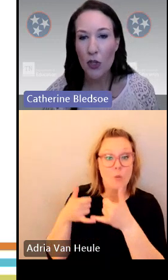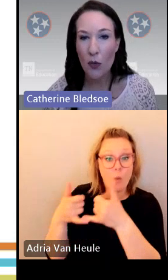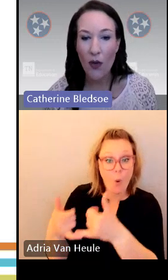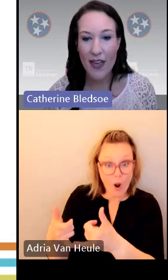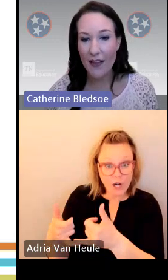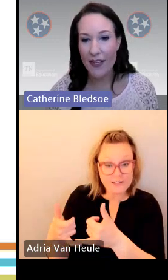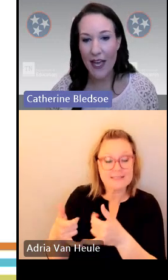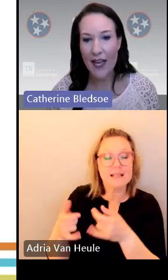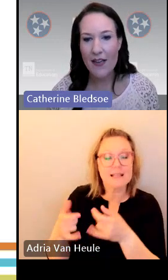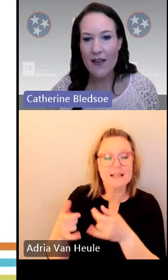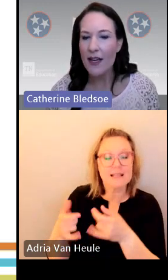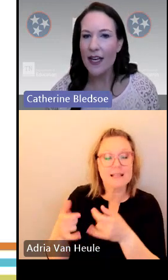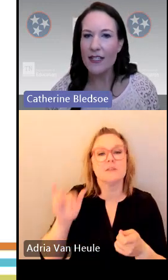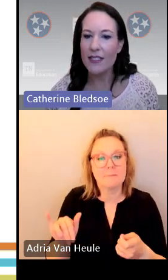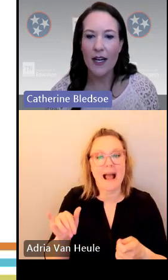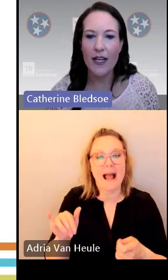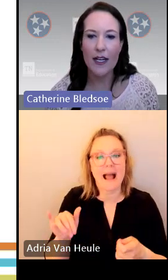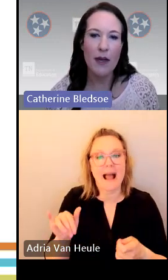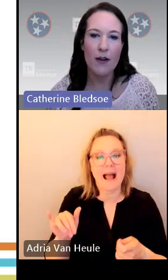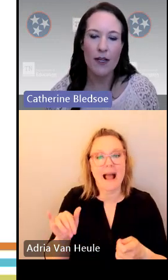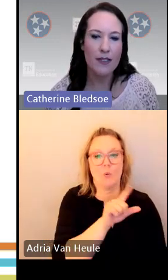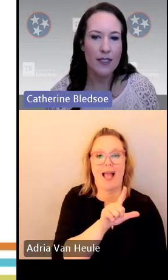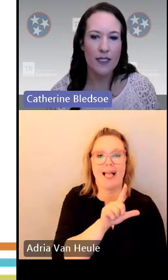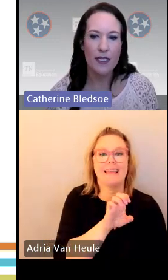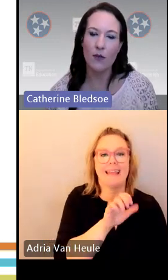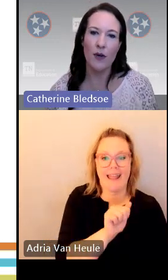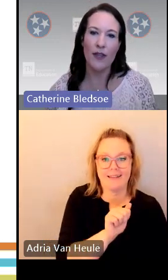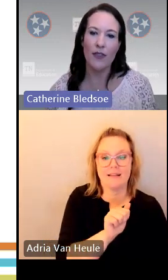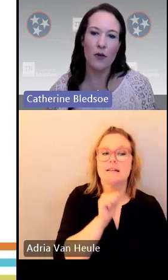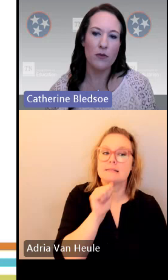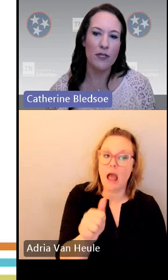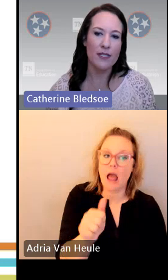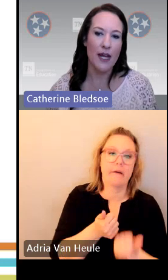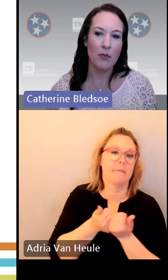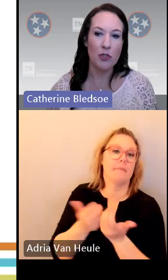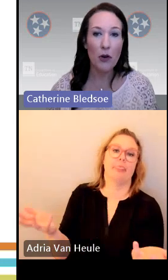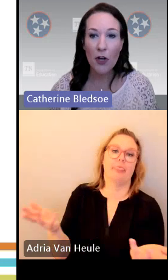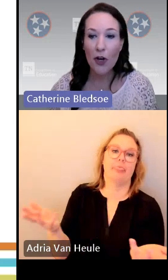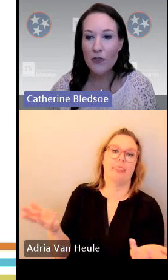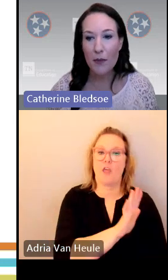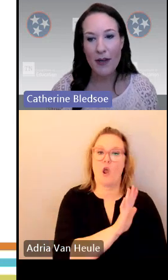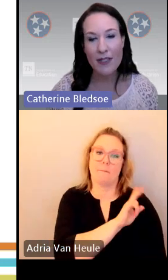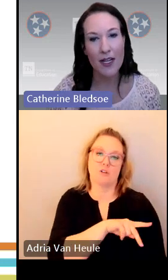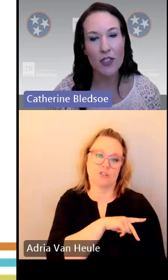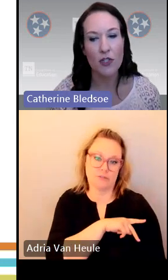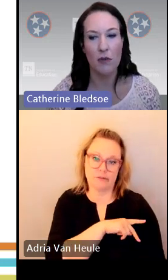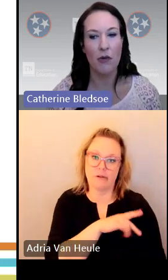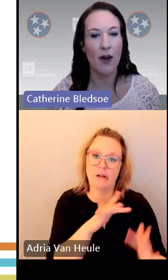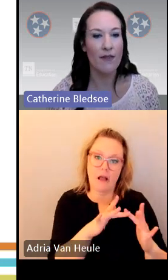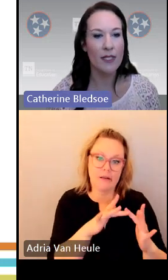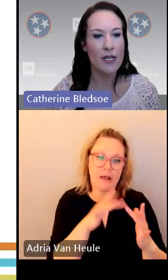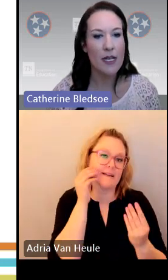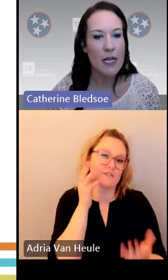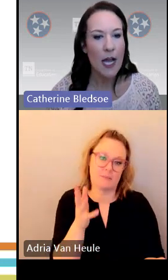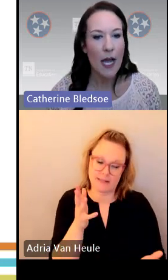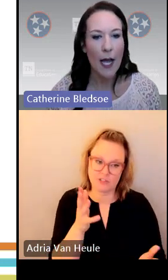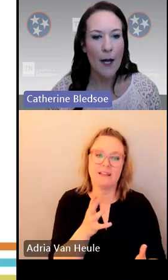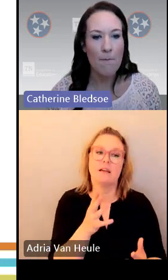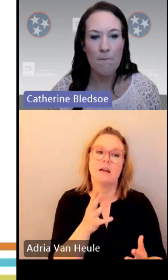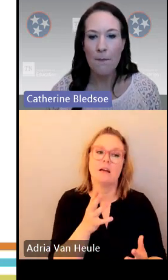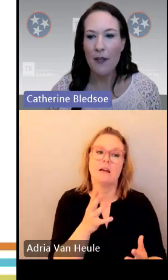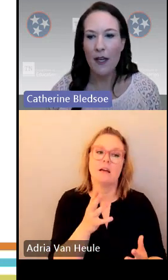by you all, the LEA, and is done in a manner consistent with those established protocols for maintaining student privacy.